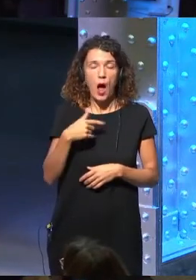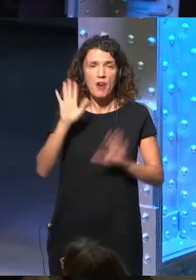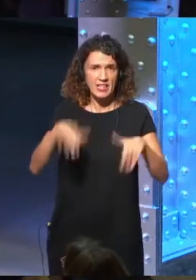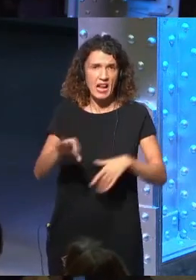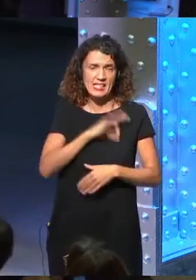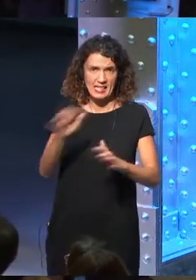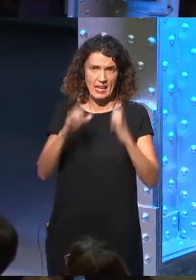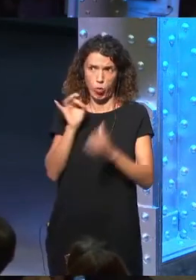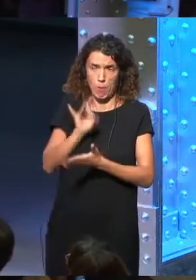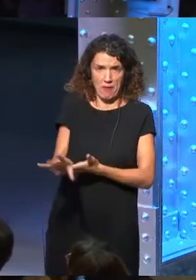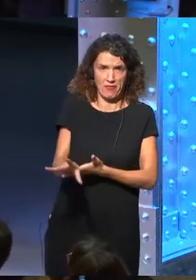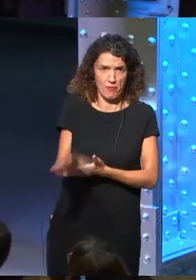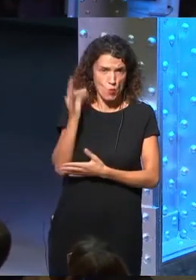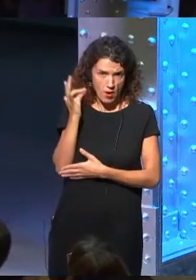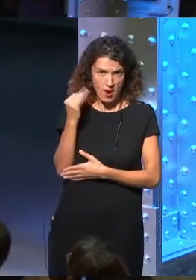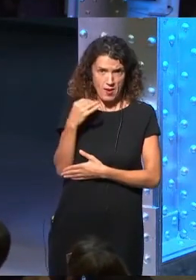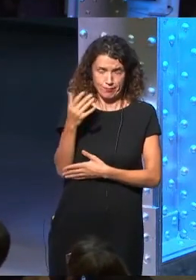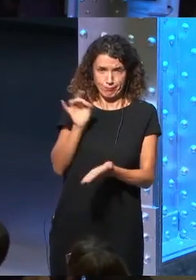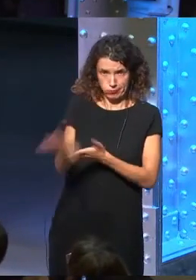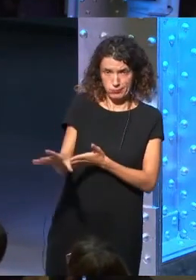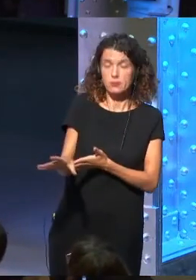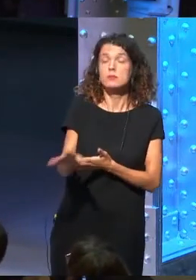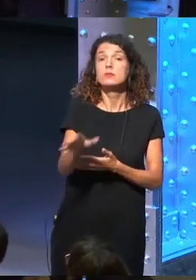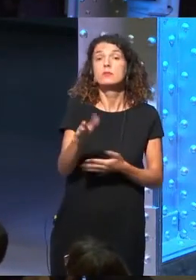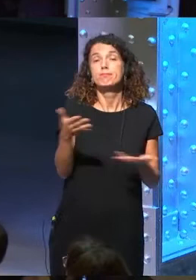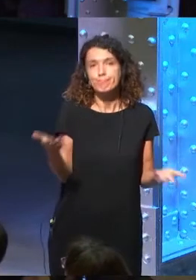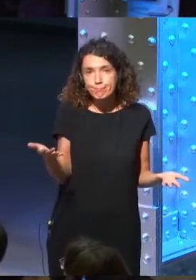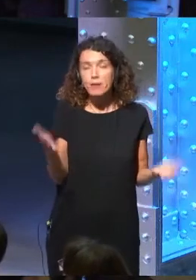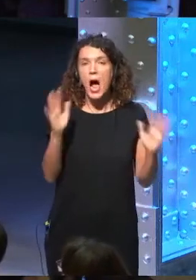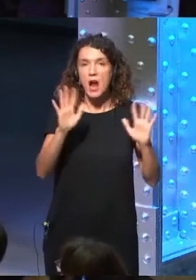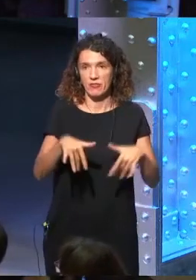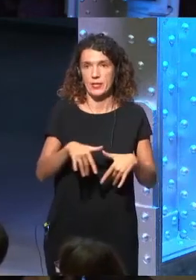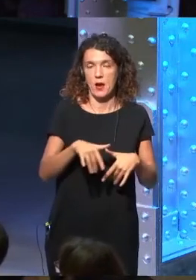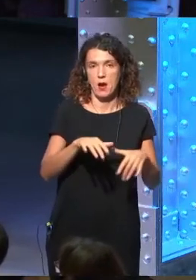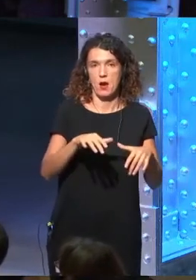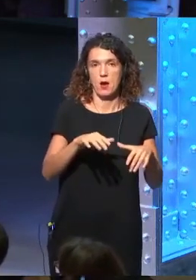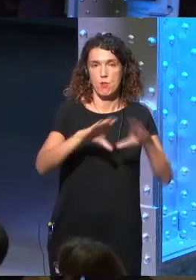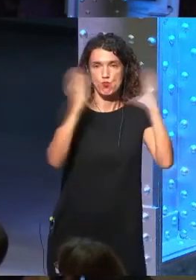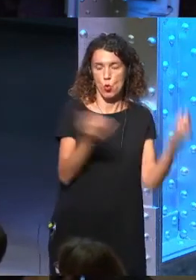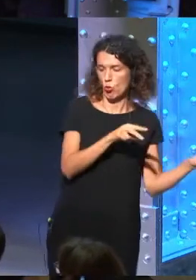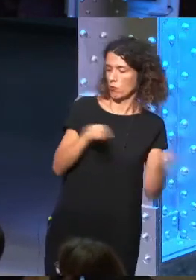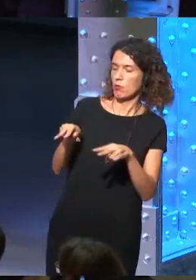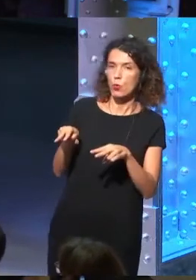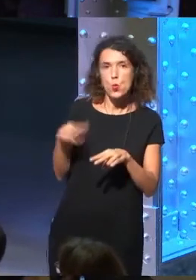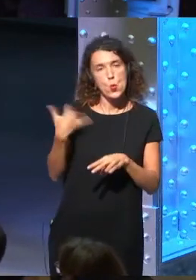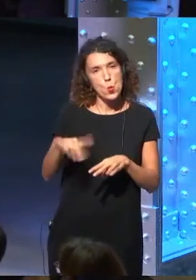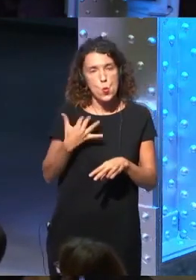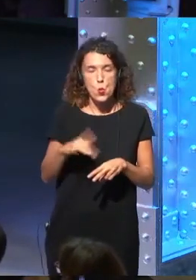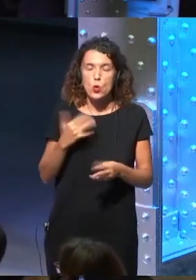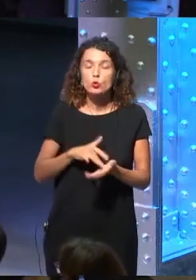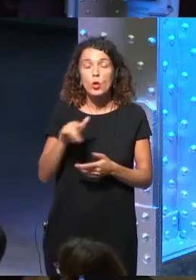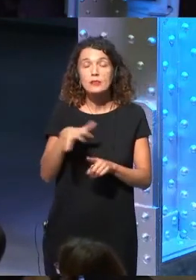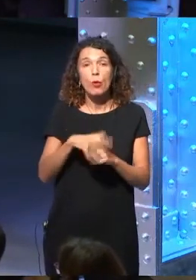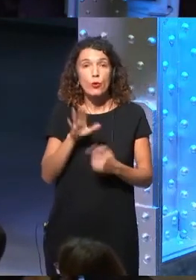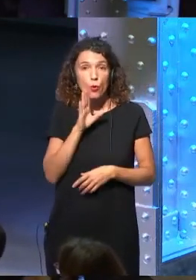Senate. That was given a lot of publicity. What was extraordinary about this occasion, and